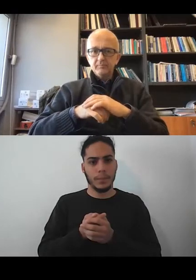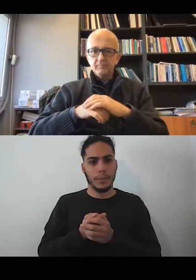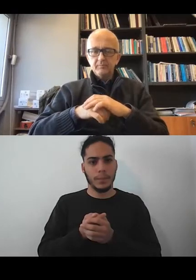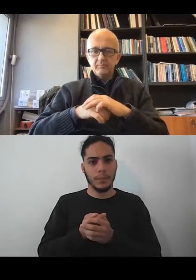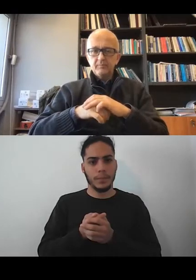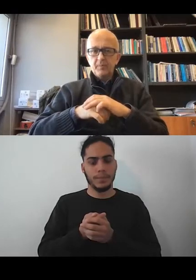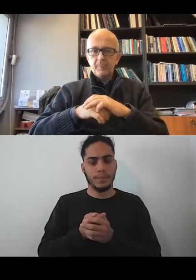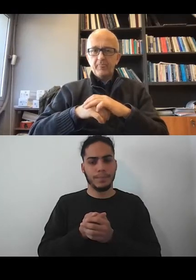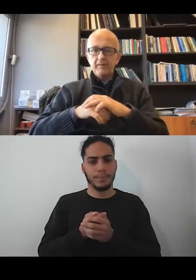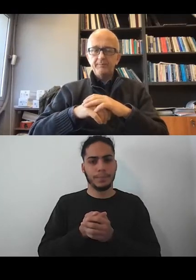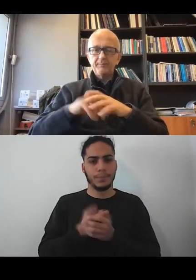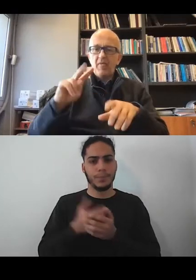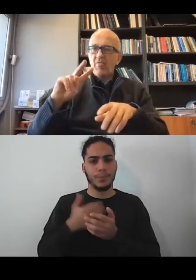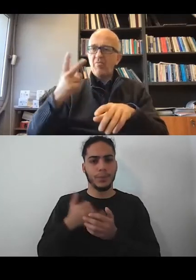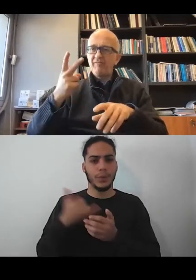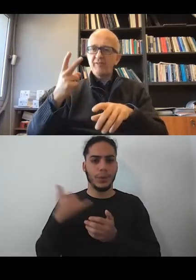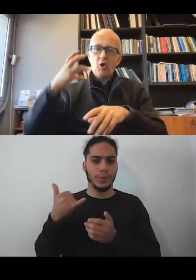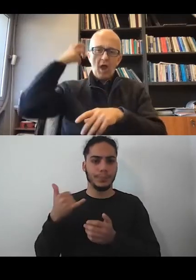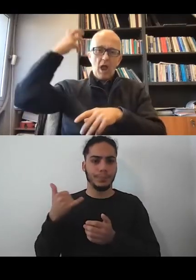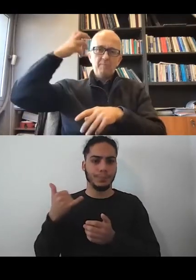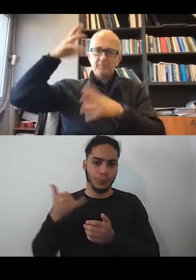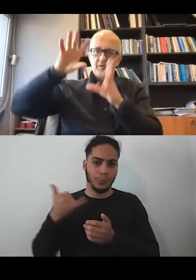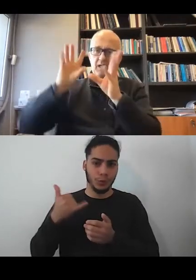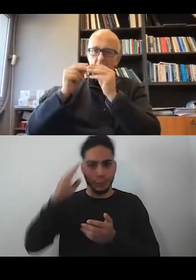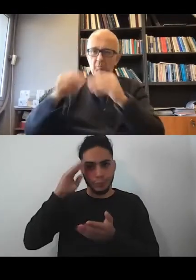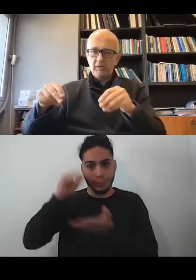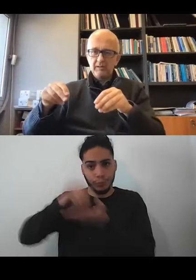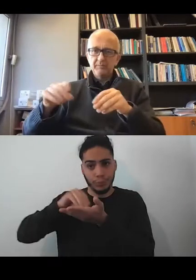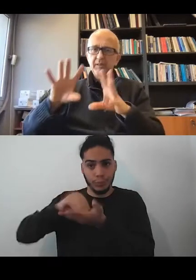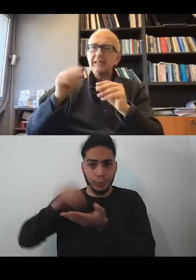The second output is the system itself,